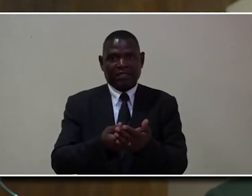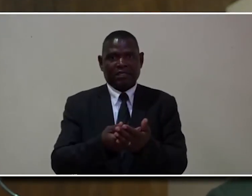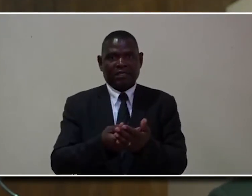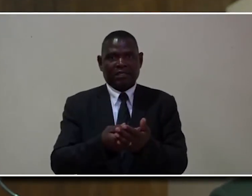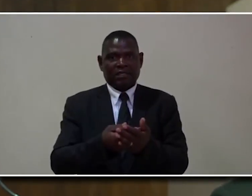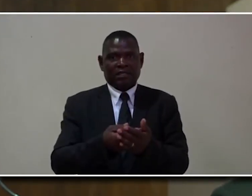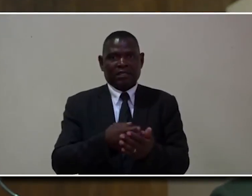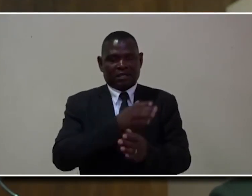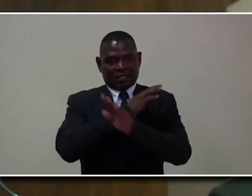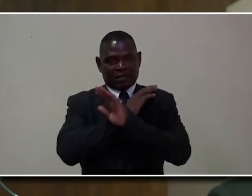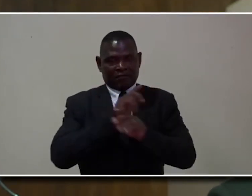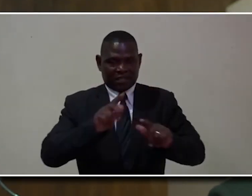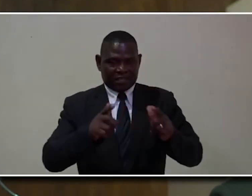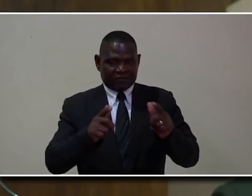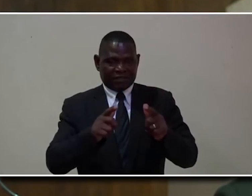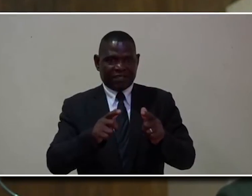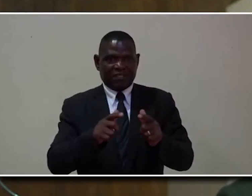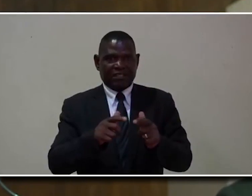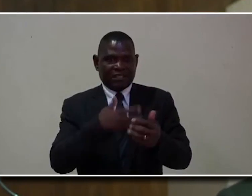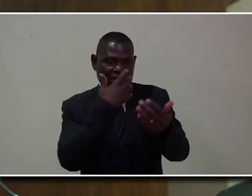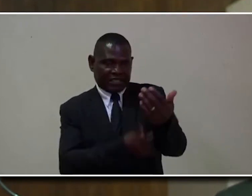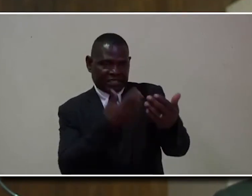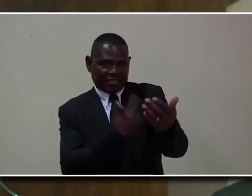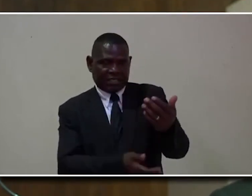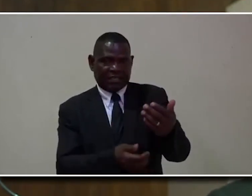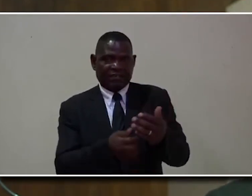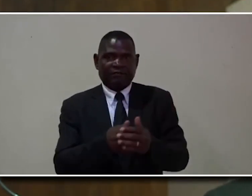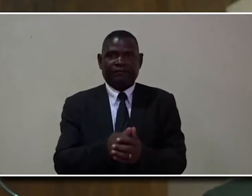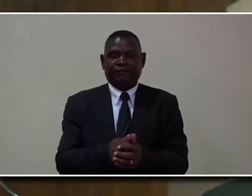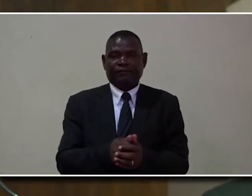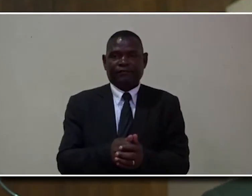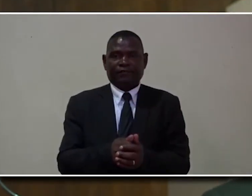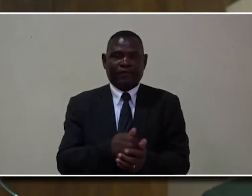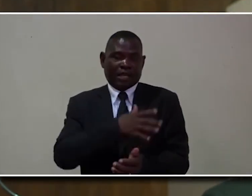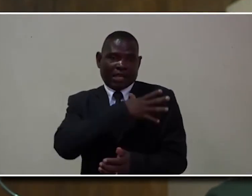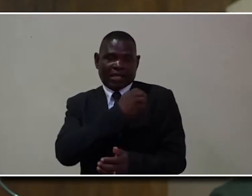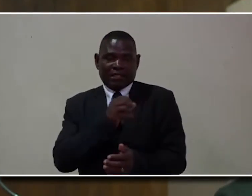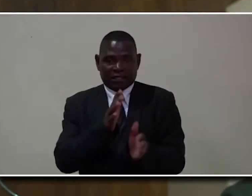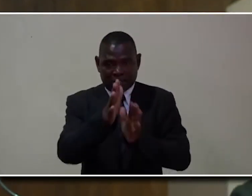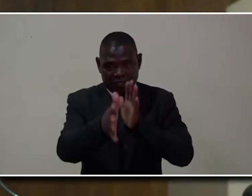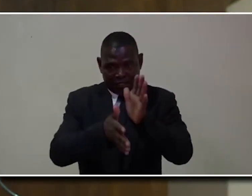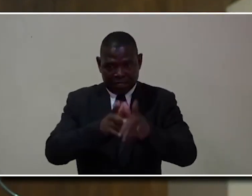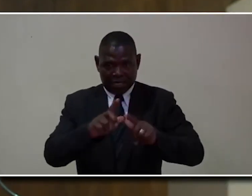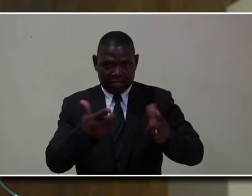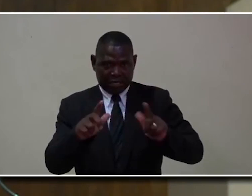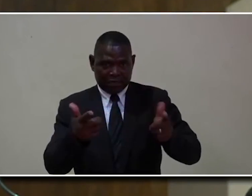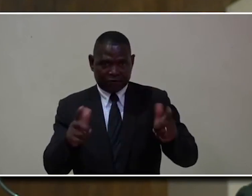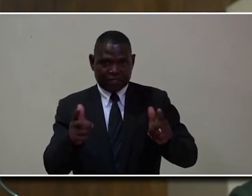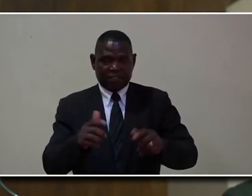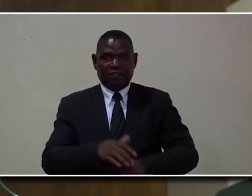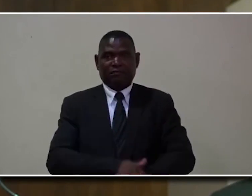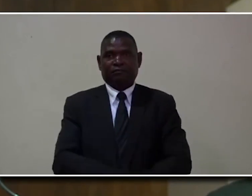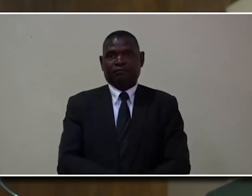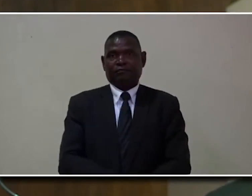Na masuliridwa mchinyanja pano pagua. And also into sign language. Dimutundu